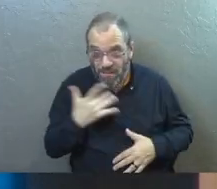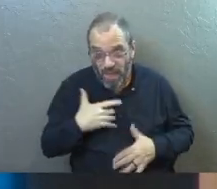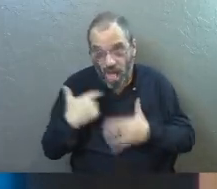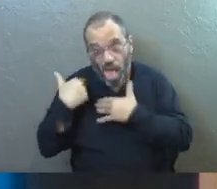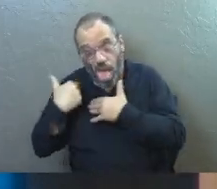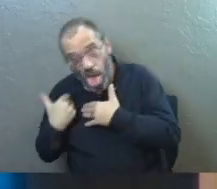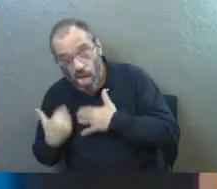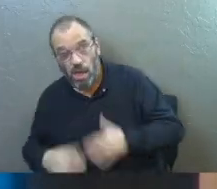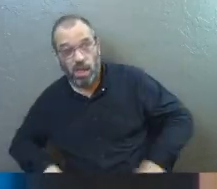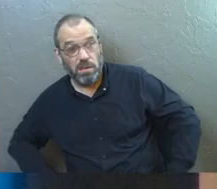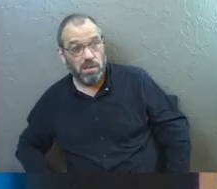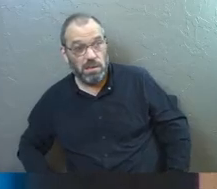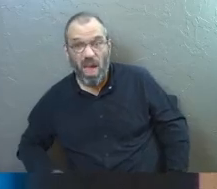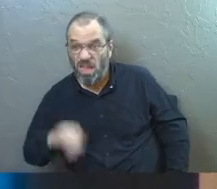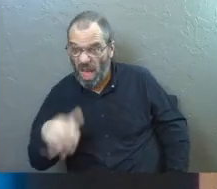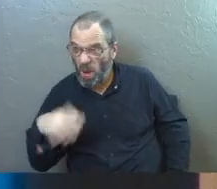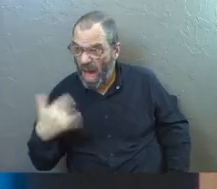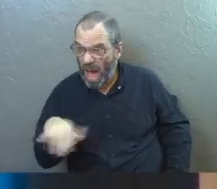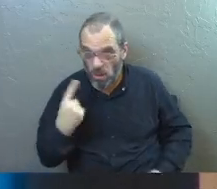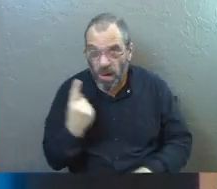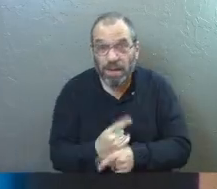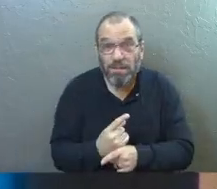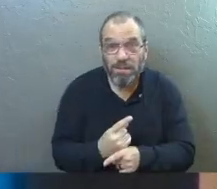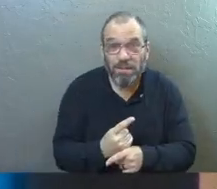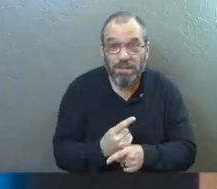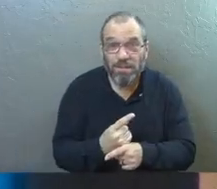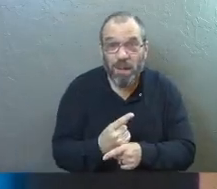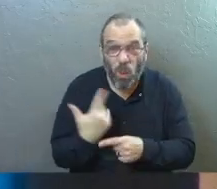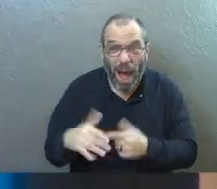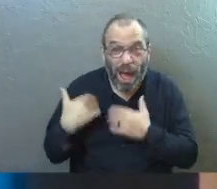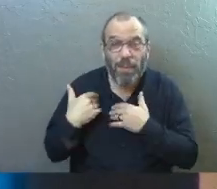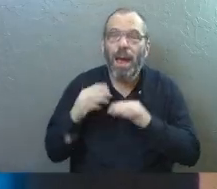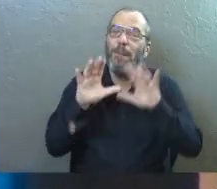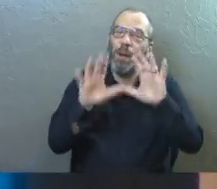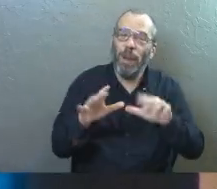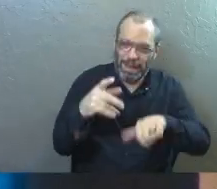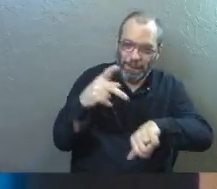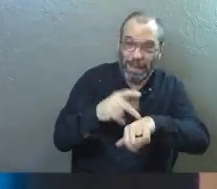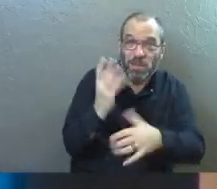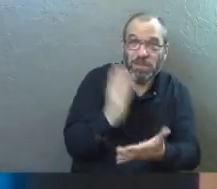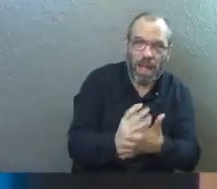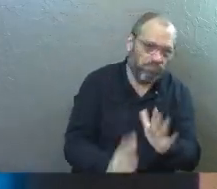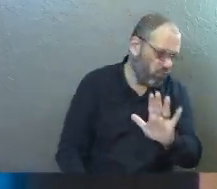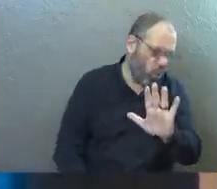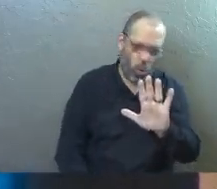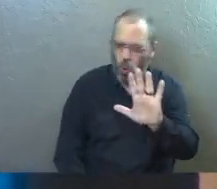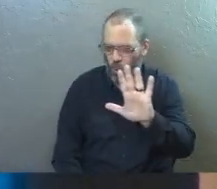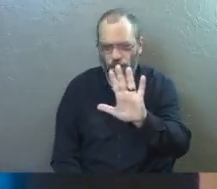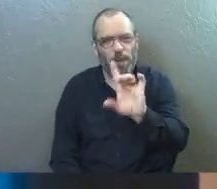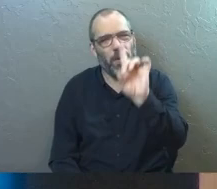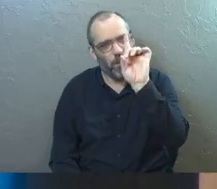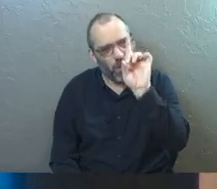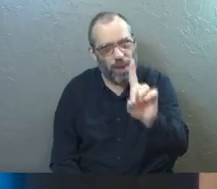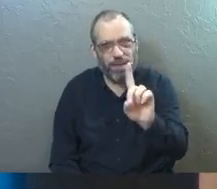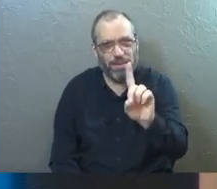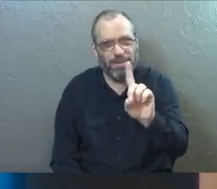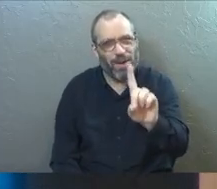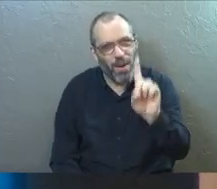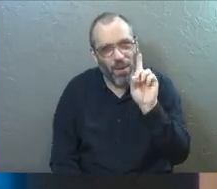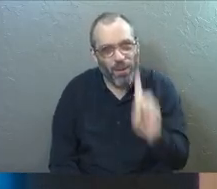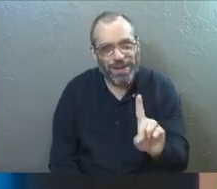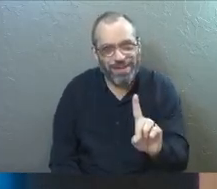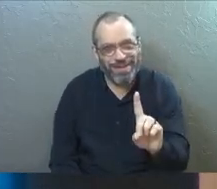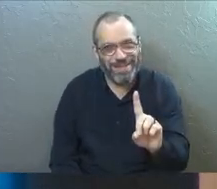weight of that. That's heavy stuff, right? Good news is Peter doesn't stop there, amen? But wait, there's more,